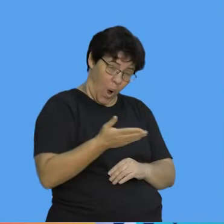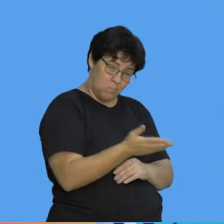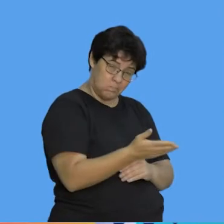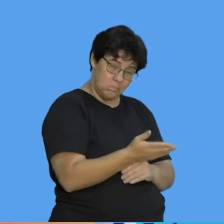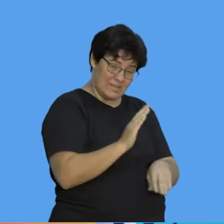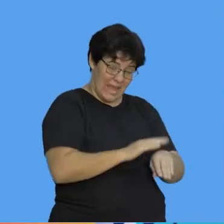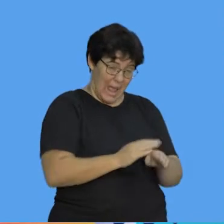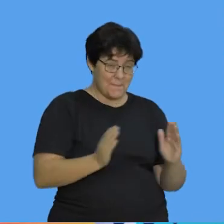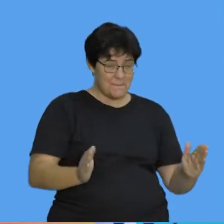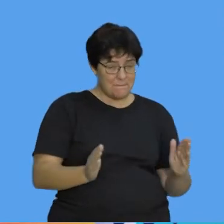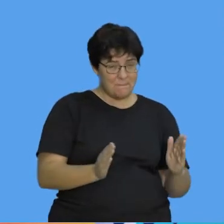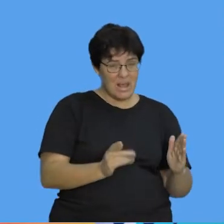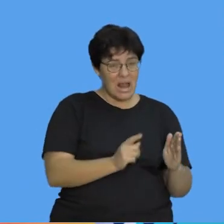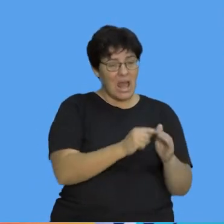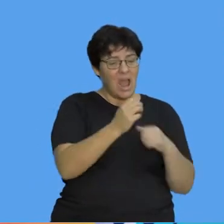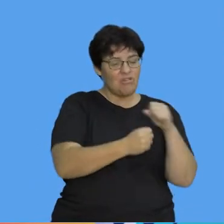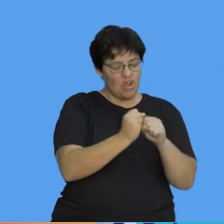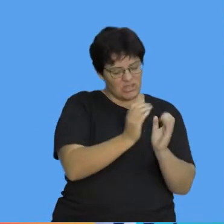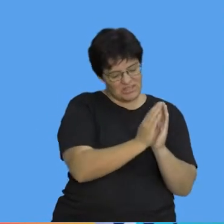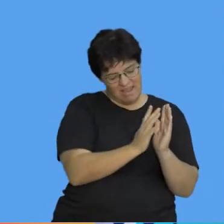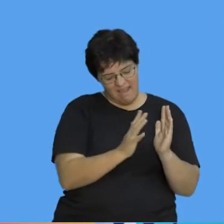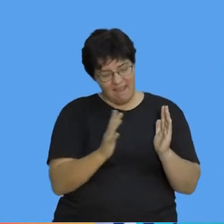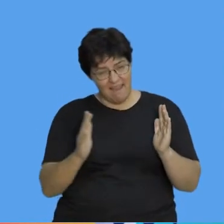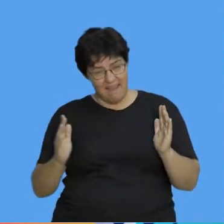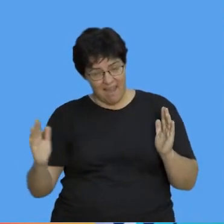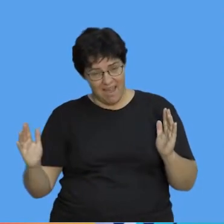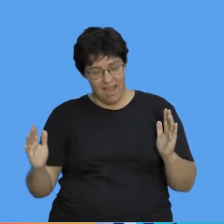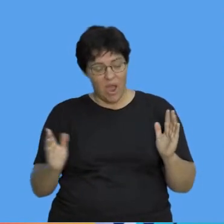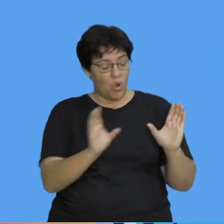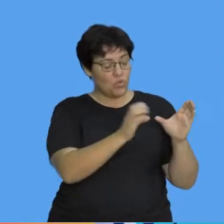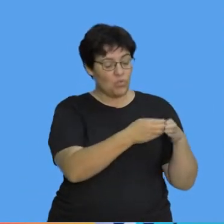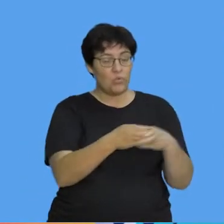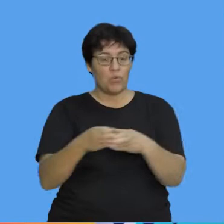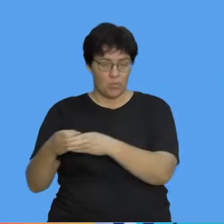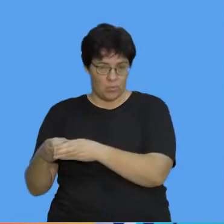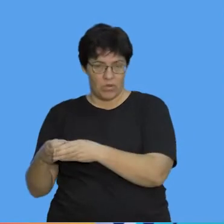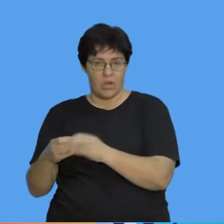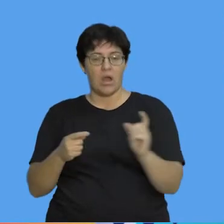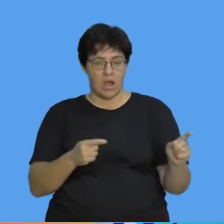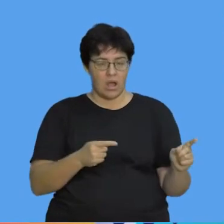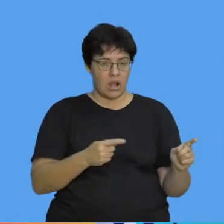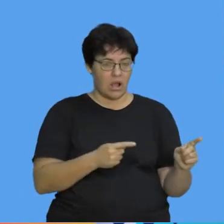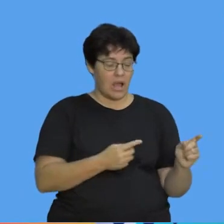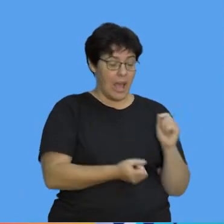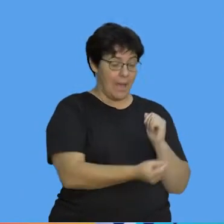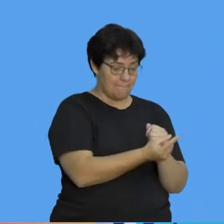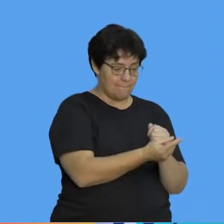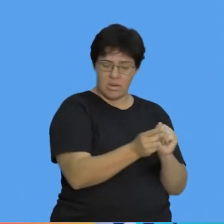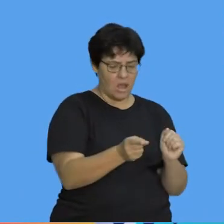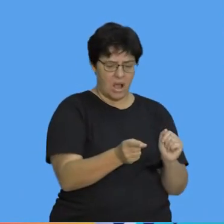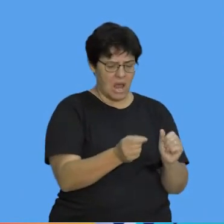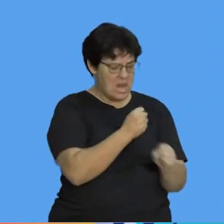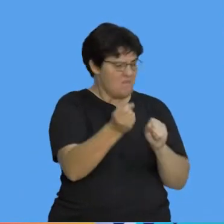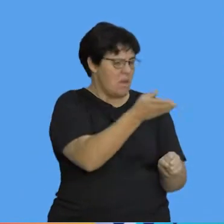time scale, and over time, these different groups that I've showed to you appear at